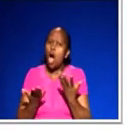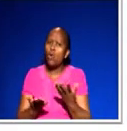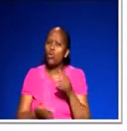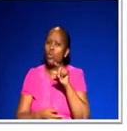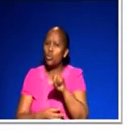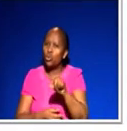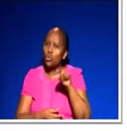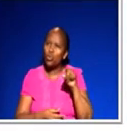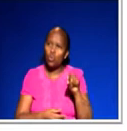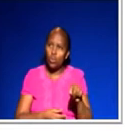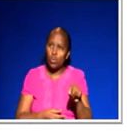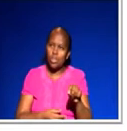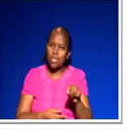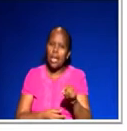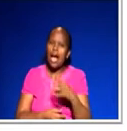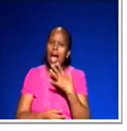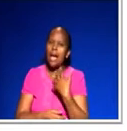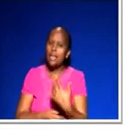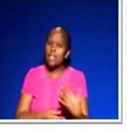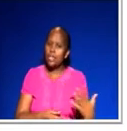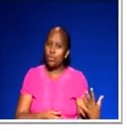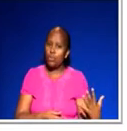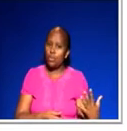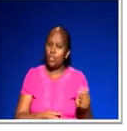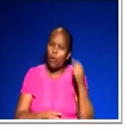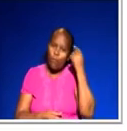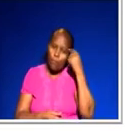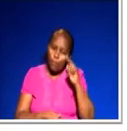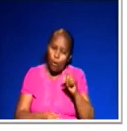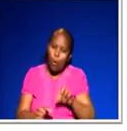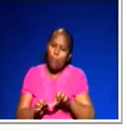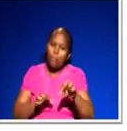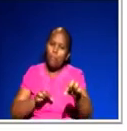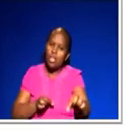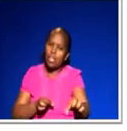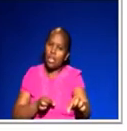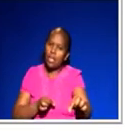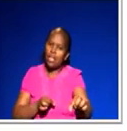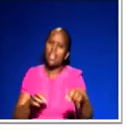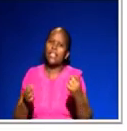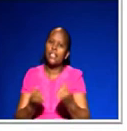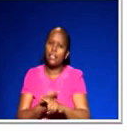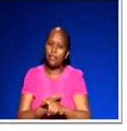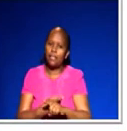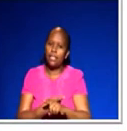we choose an instrument for measuring different